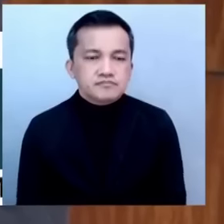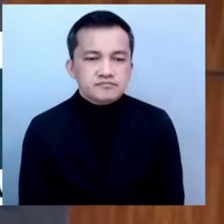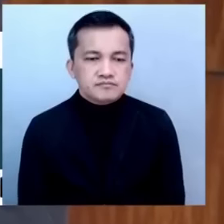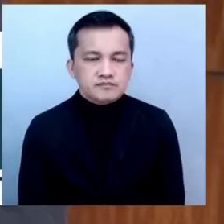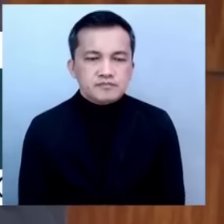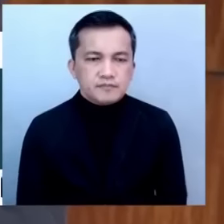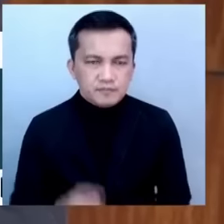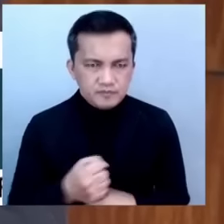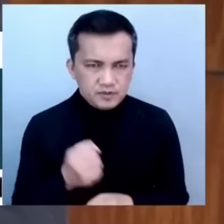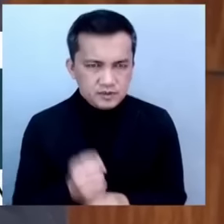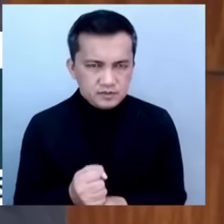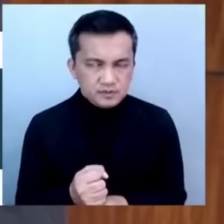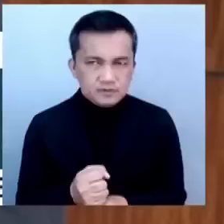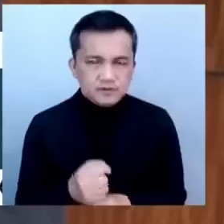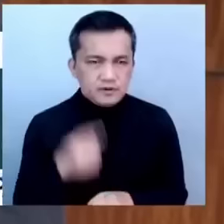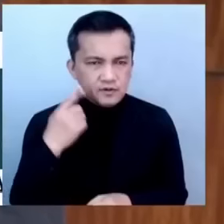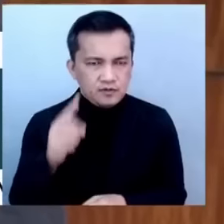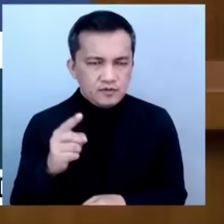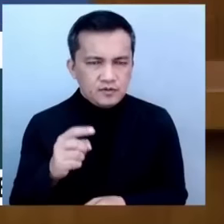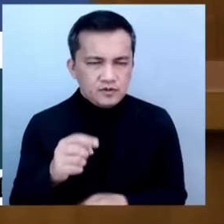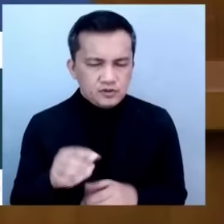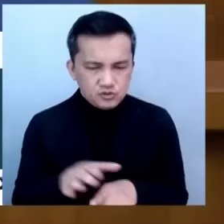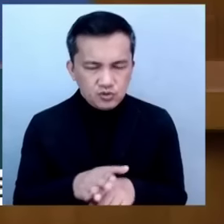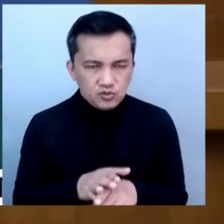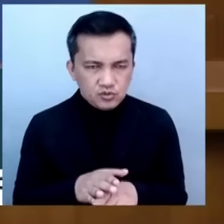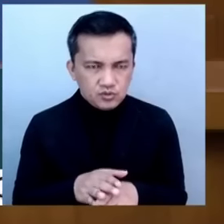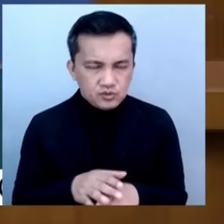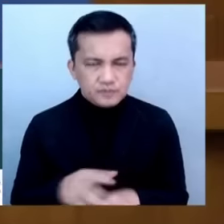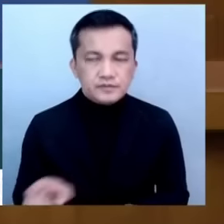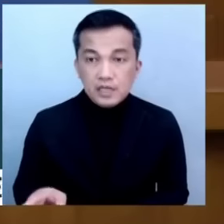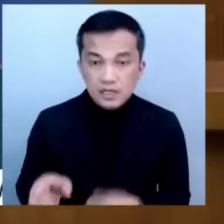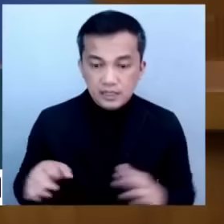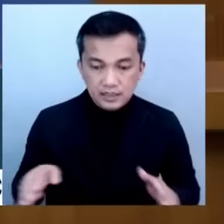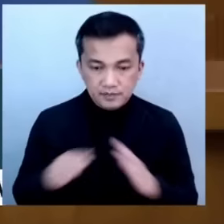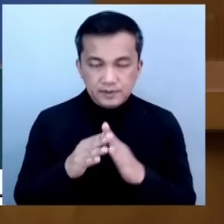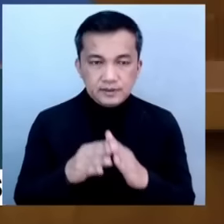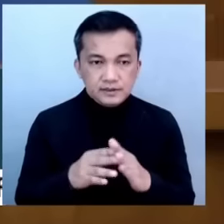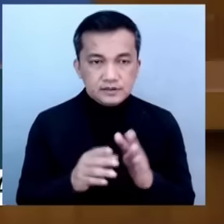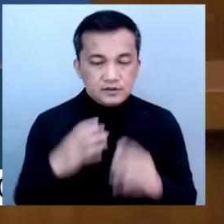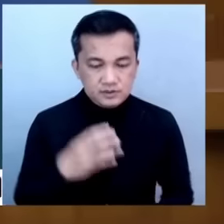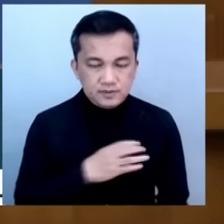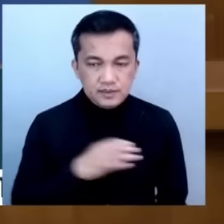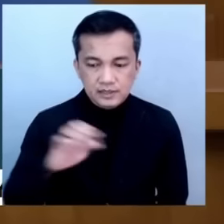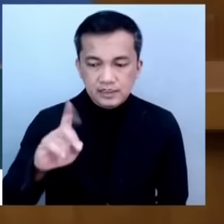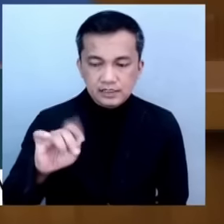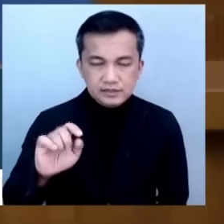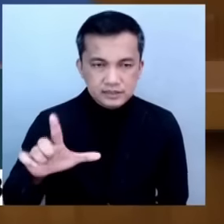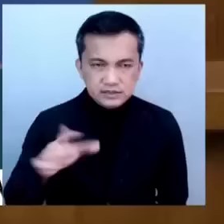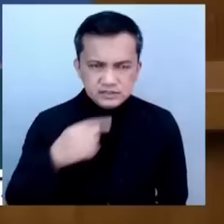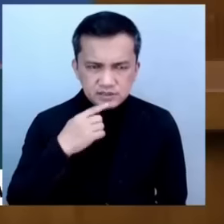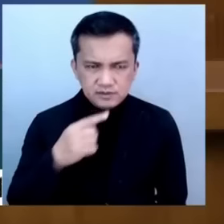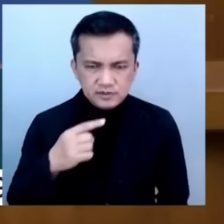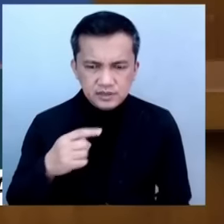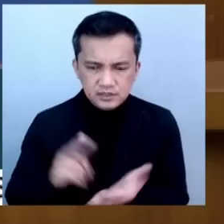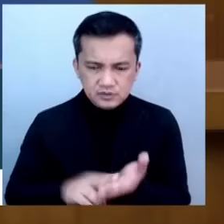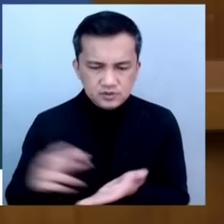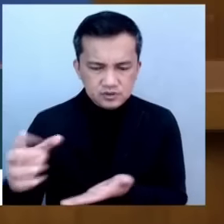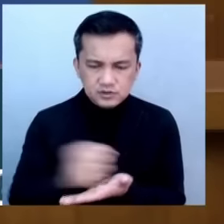up for the slow-moving. Albay First District Representative Edsel Lagman, however, maintains the signature-gathering process is